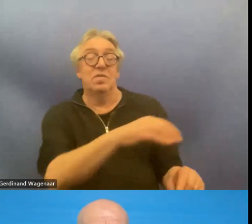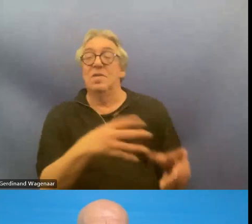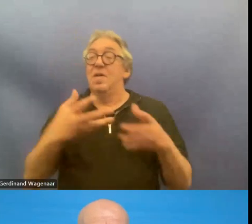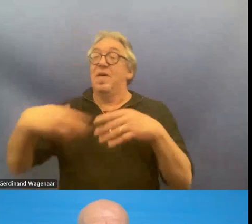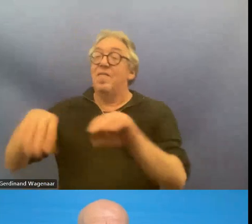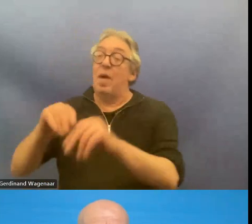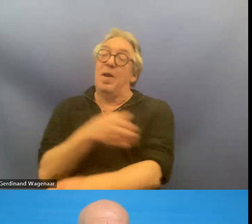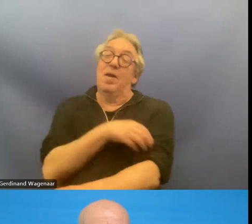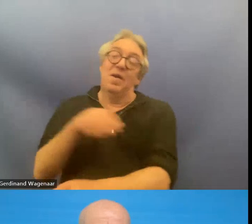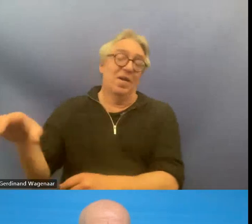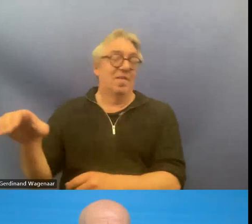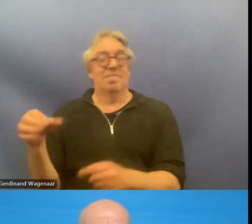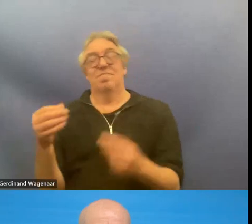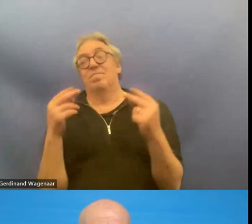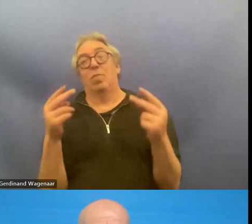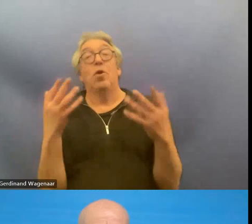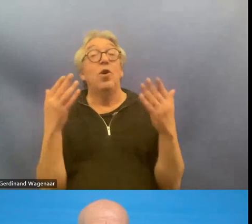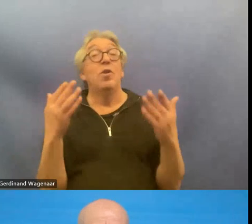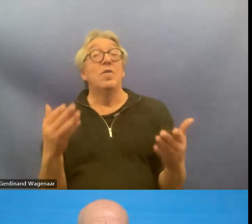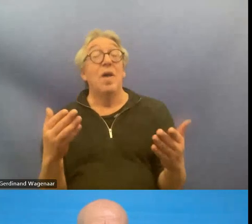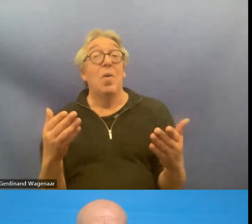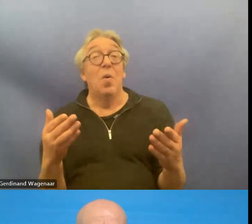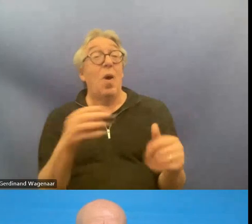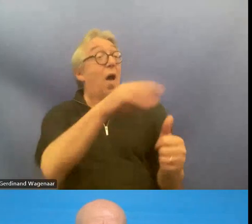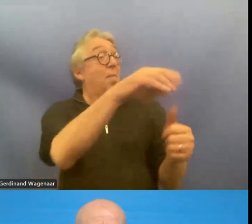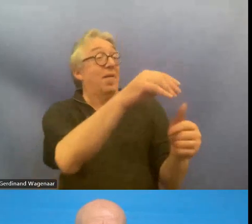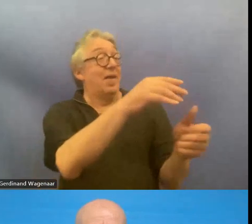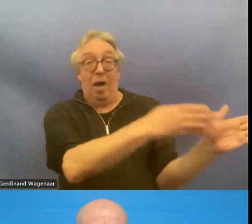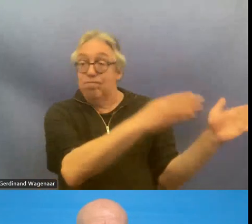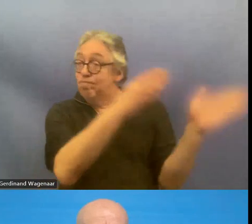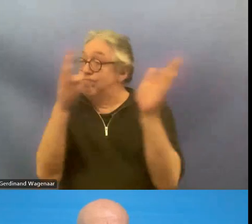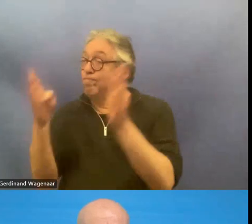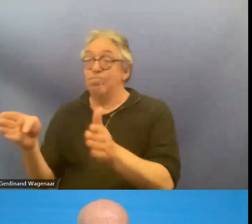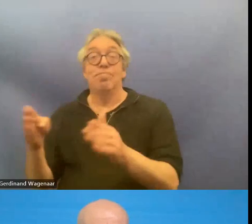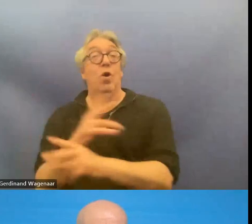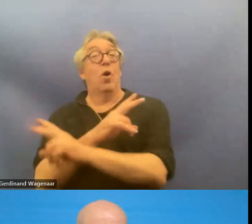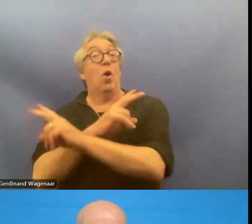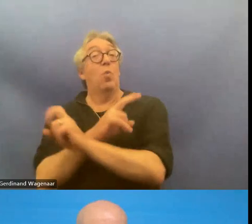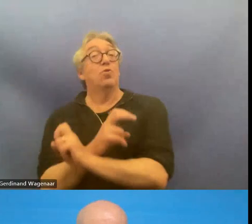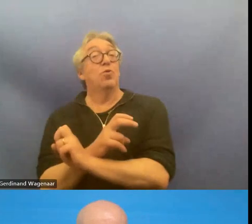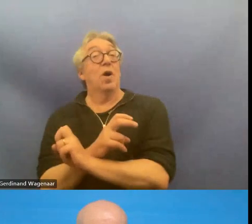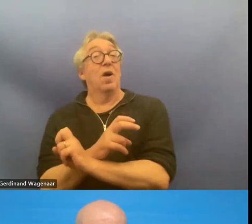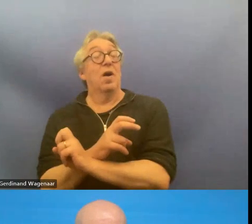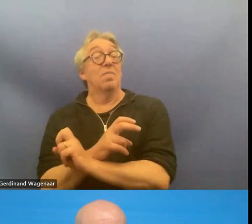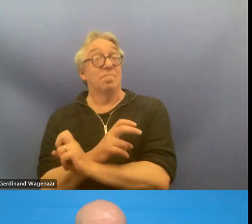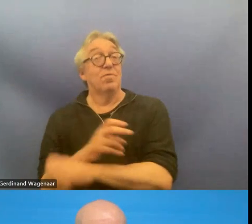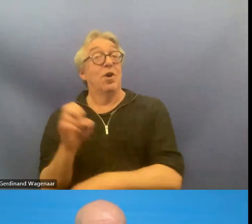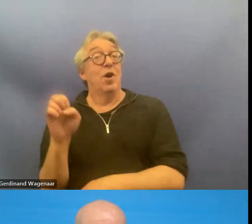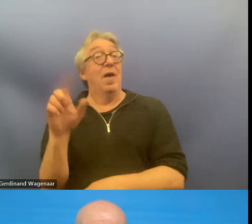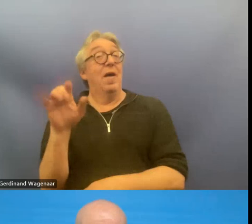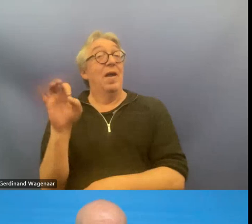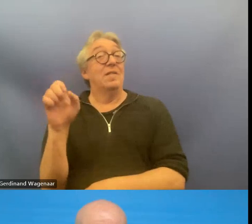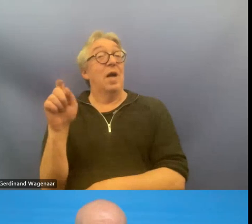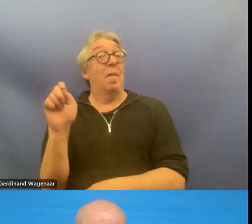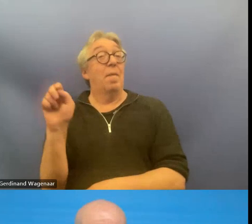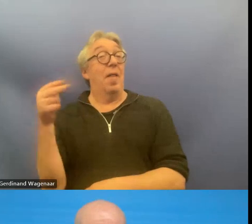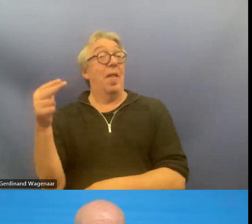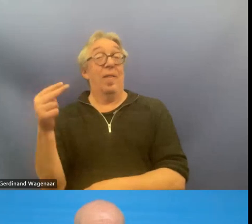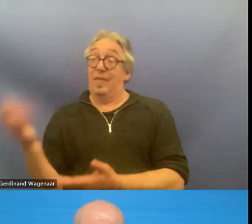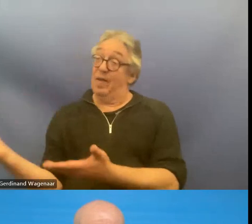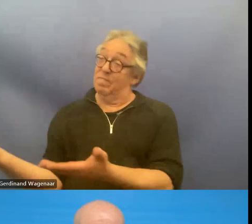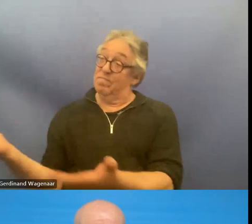much. We'll move to Austria now. And let's listen to Elisabeth and Martin from